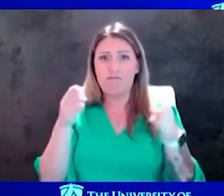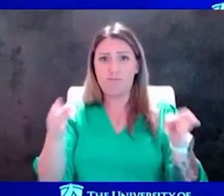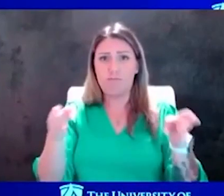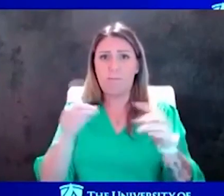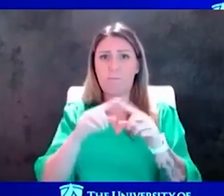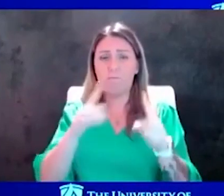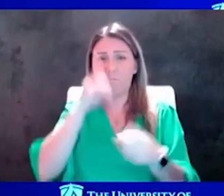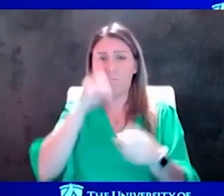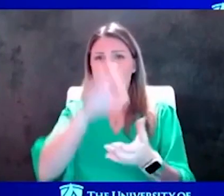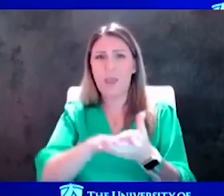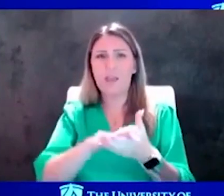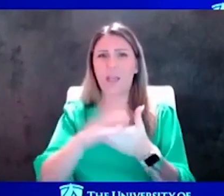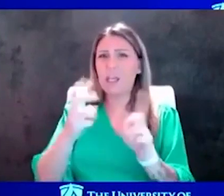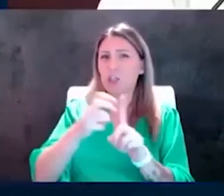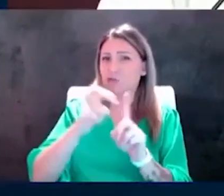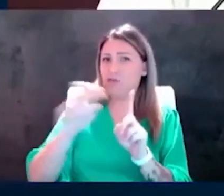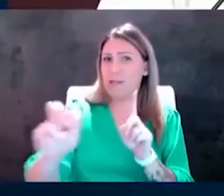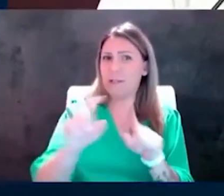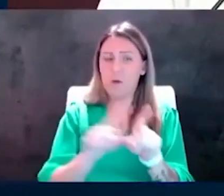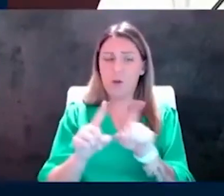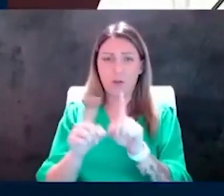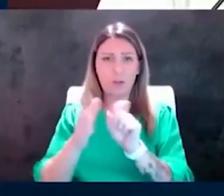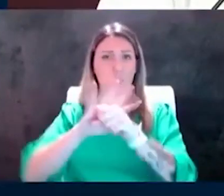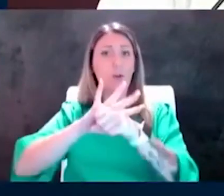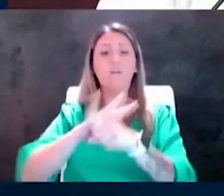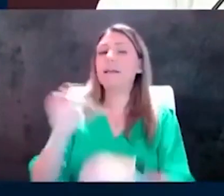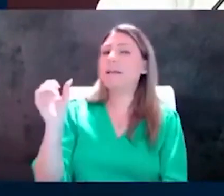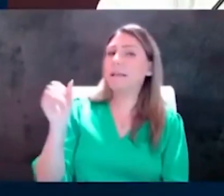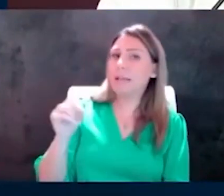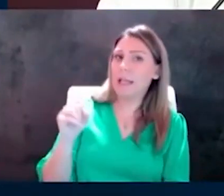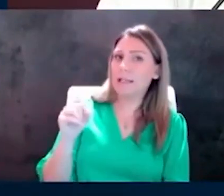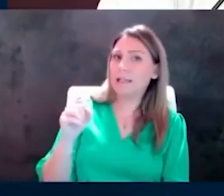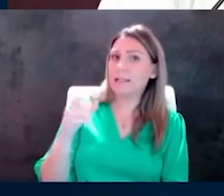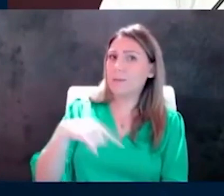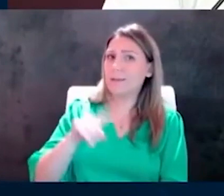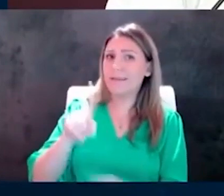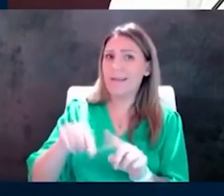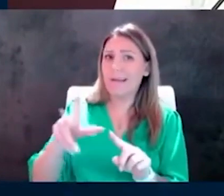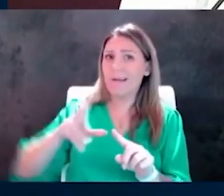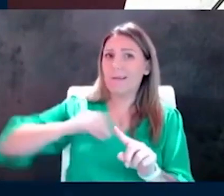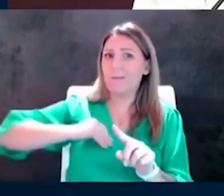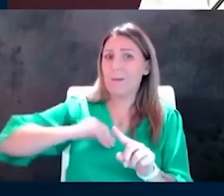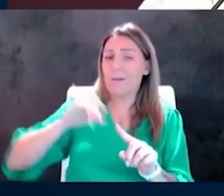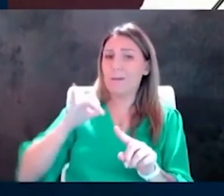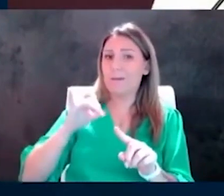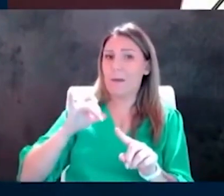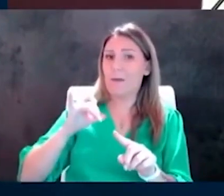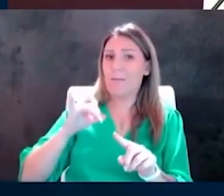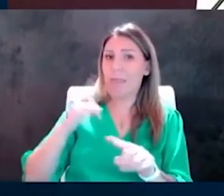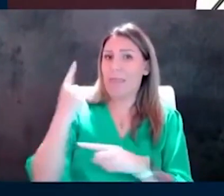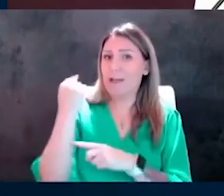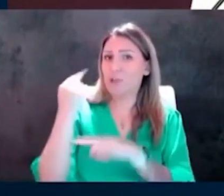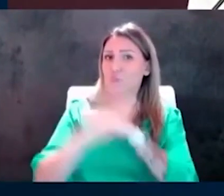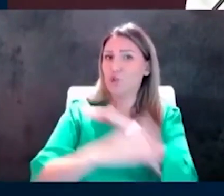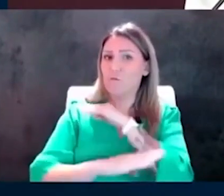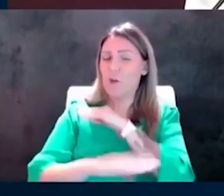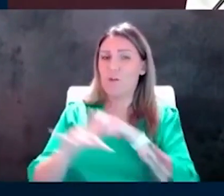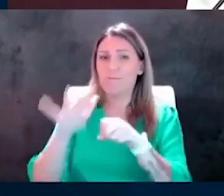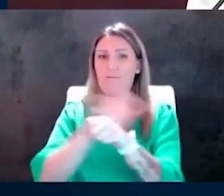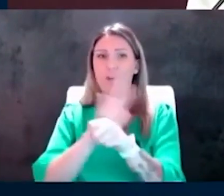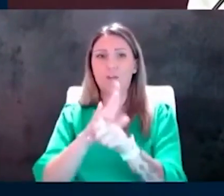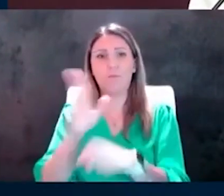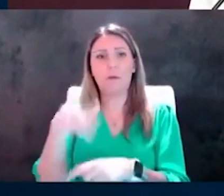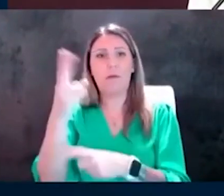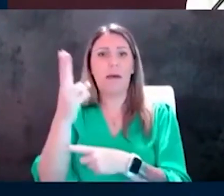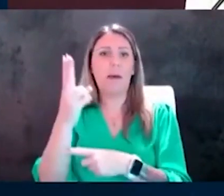as well. So we do, although we're not able to accept as many as we did last fall because we've been so full. So we'd be higher than the 22 if we